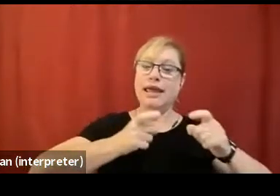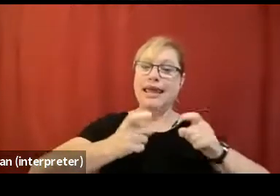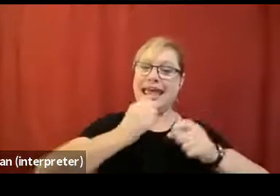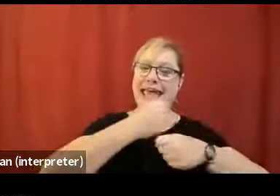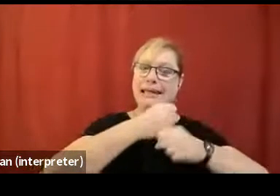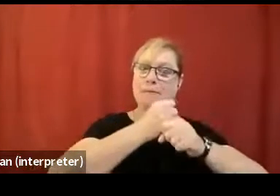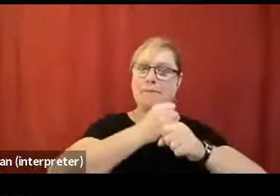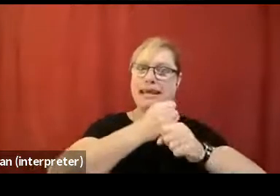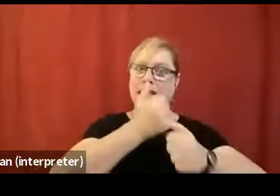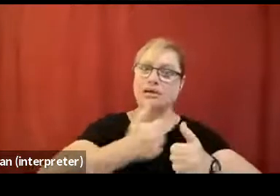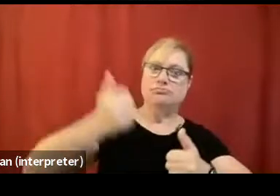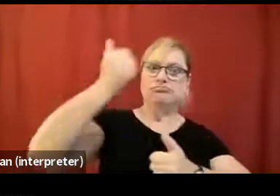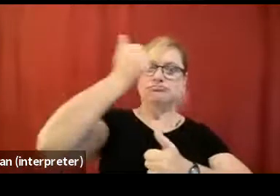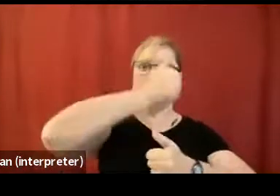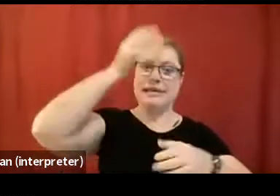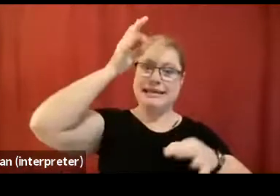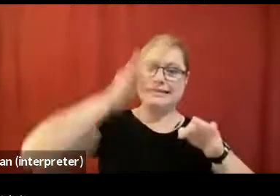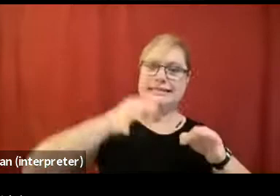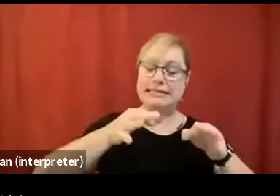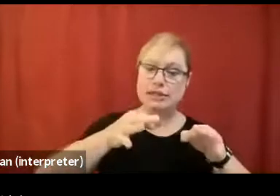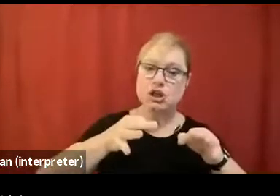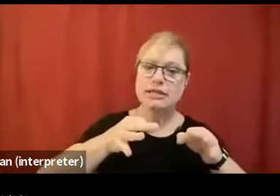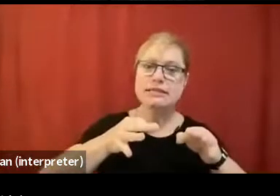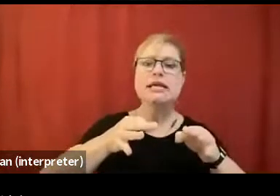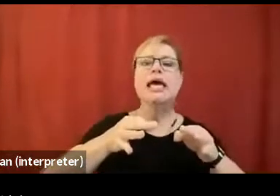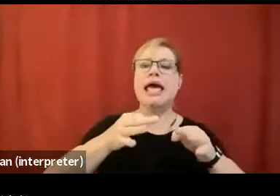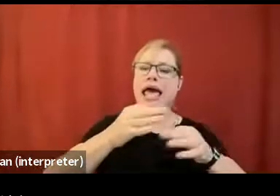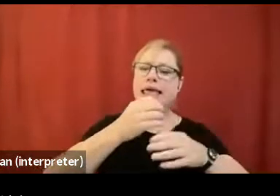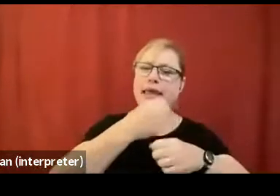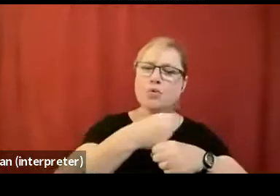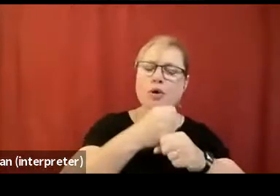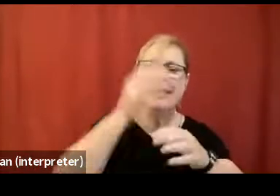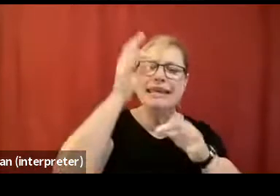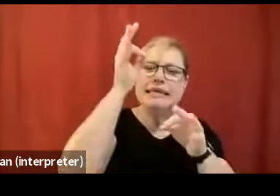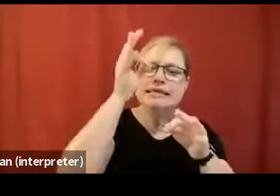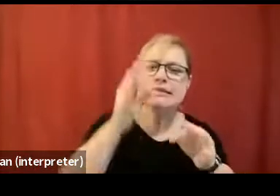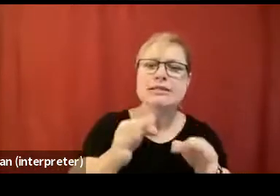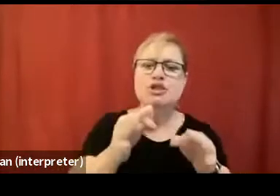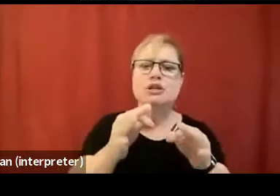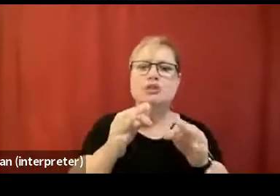that from a place of empathy and of caretaking,